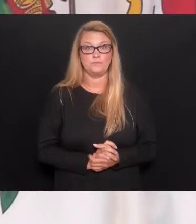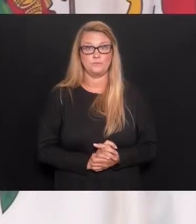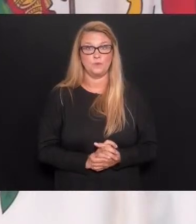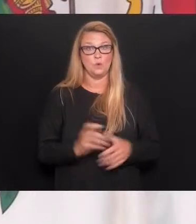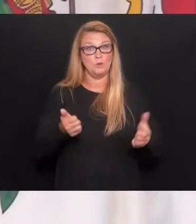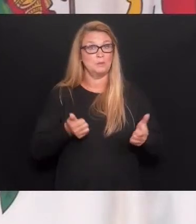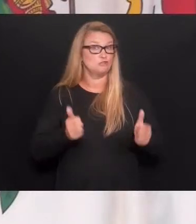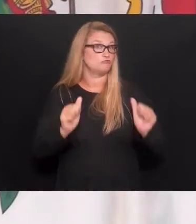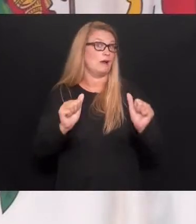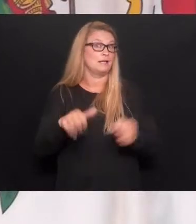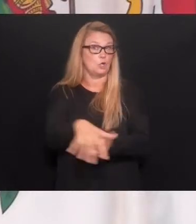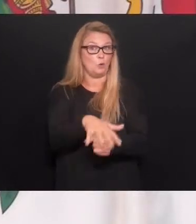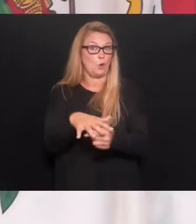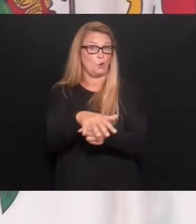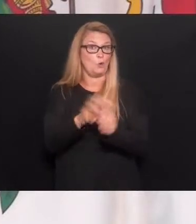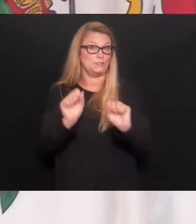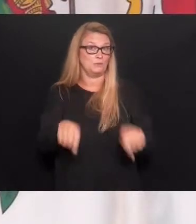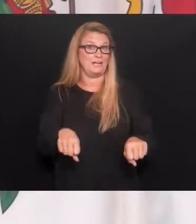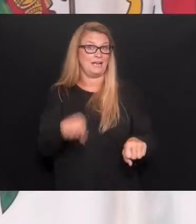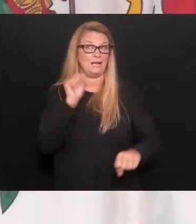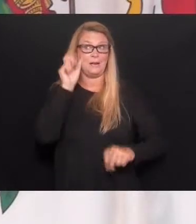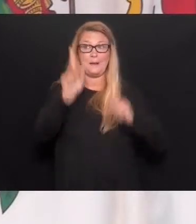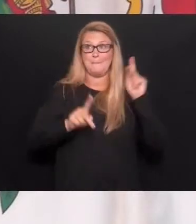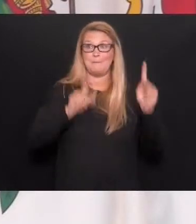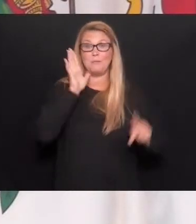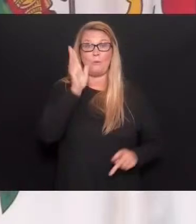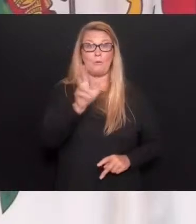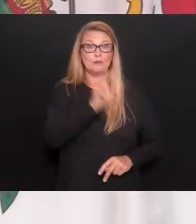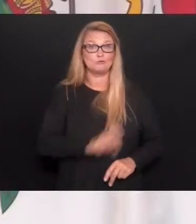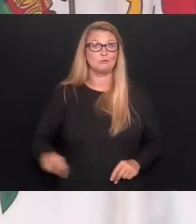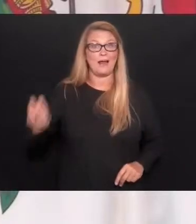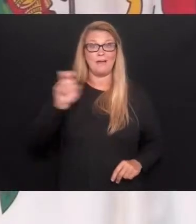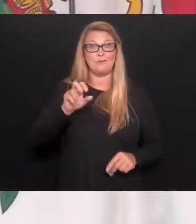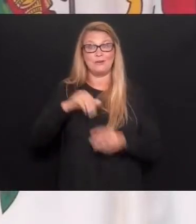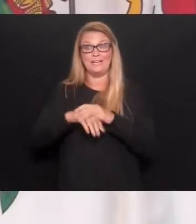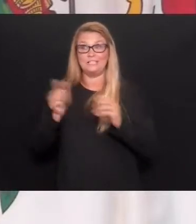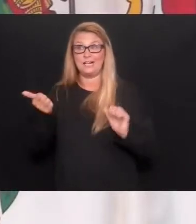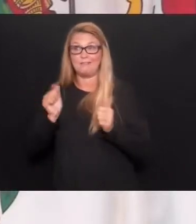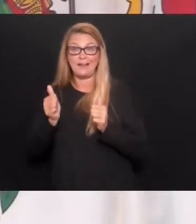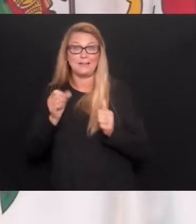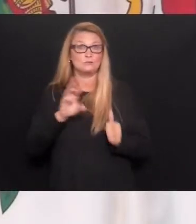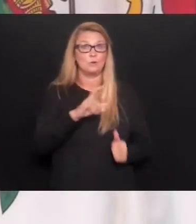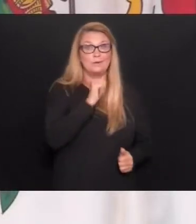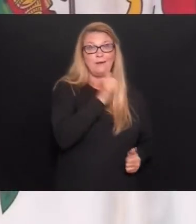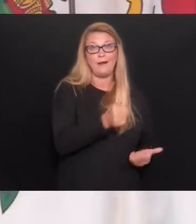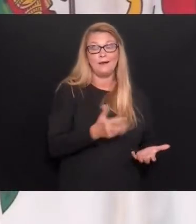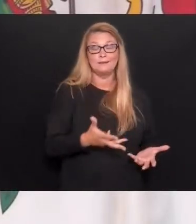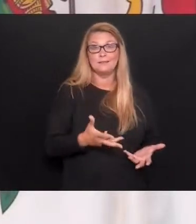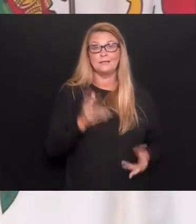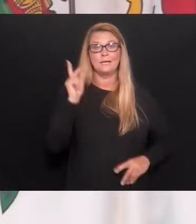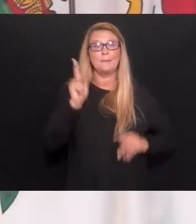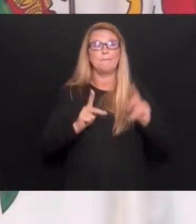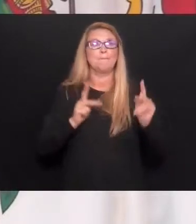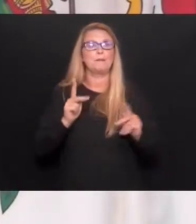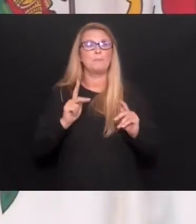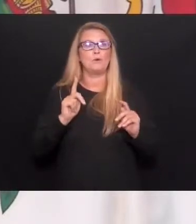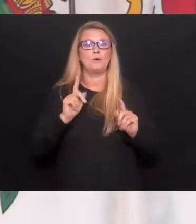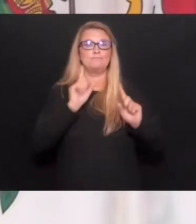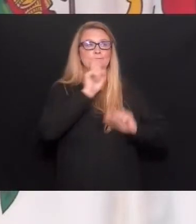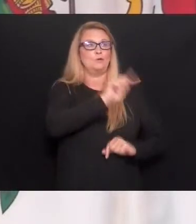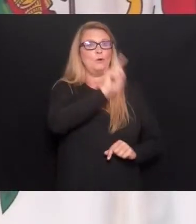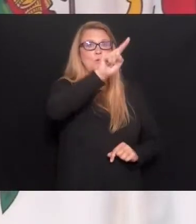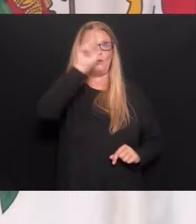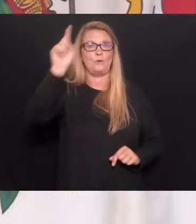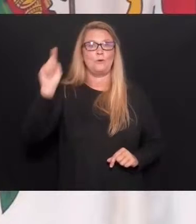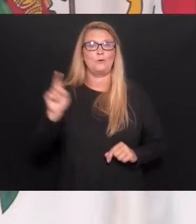local as we can. I mean, people travel whether they're in athletics or not. People travel county to county all the